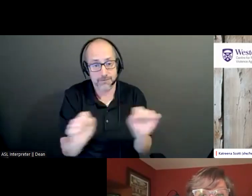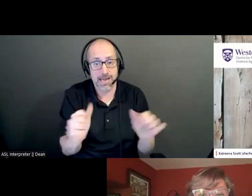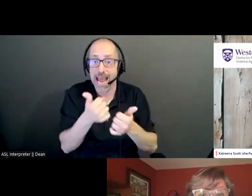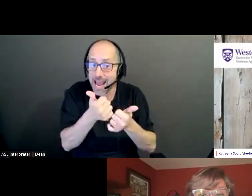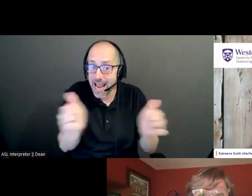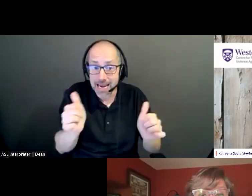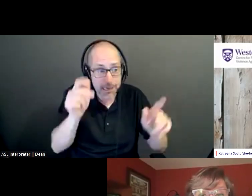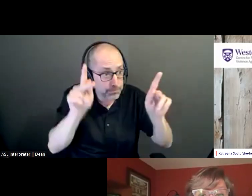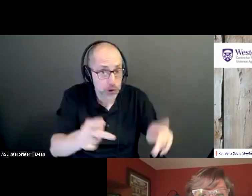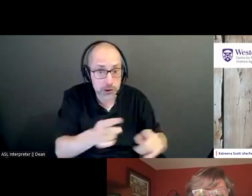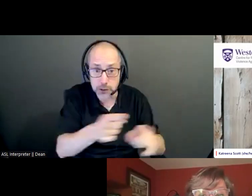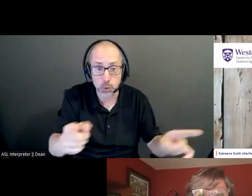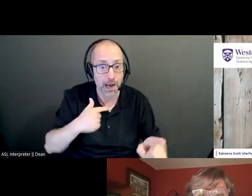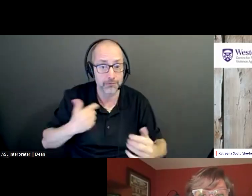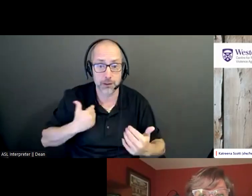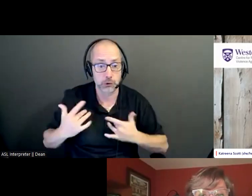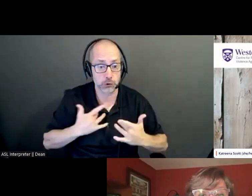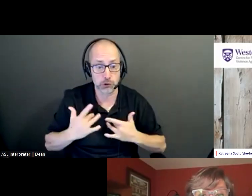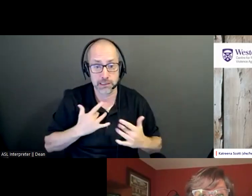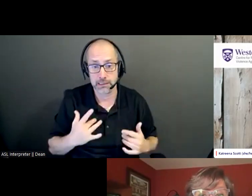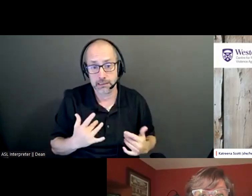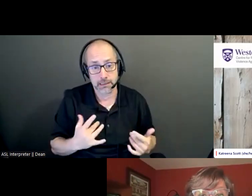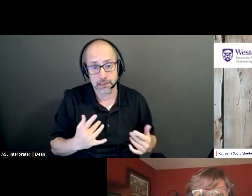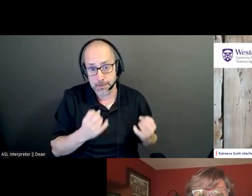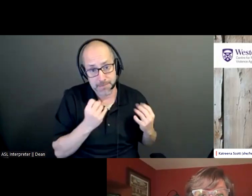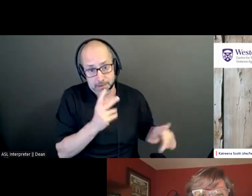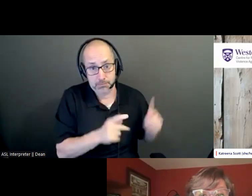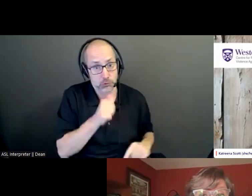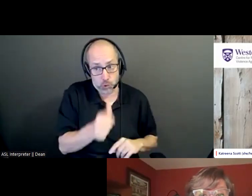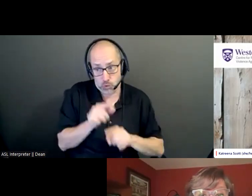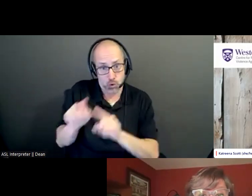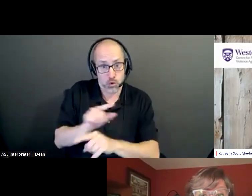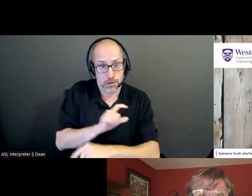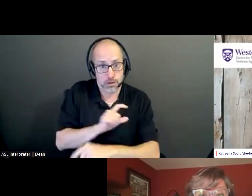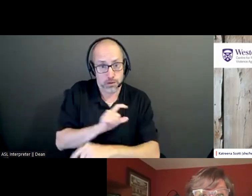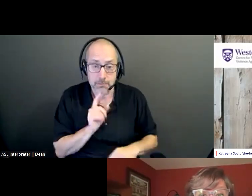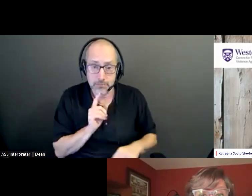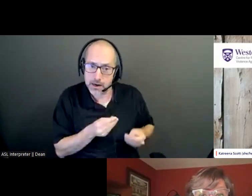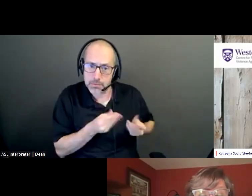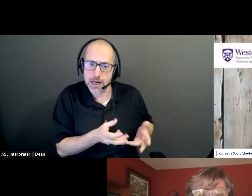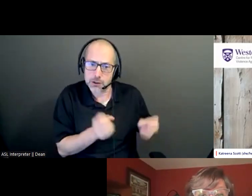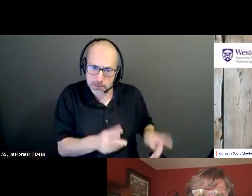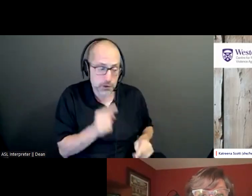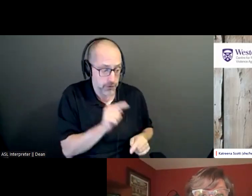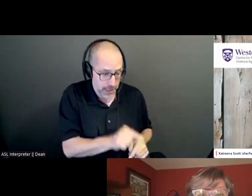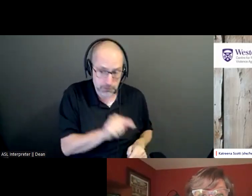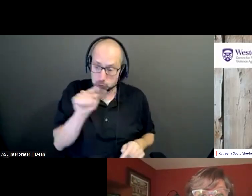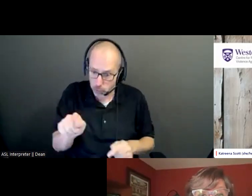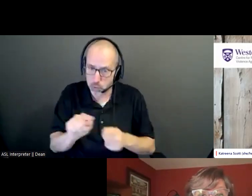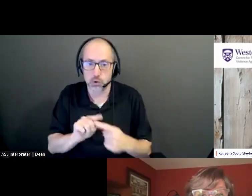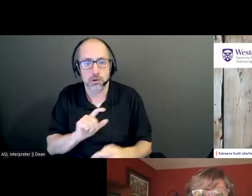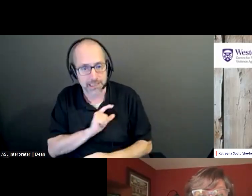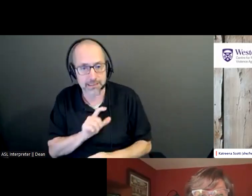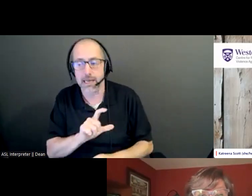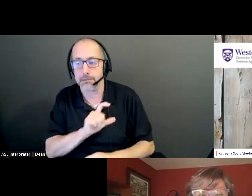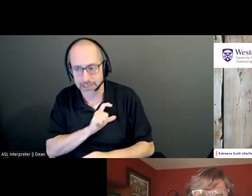the 70% of the other people who have never come to police, it provides a mechanism for them to access police and get police to initiate that